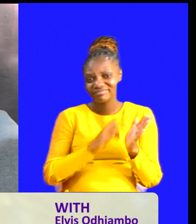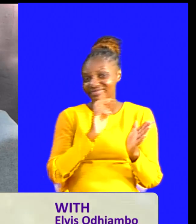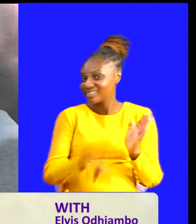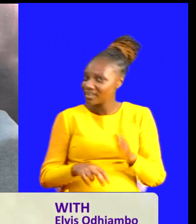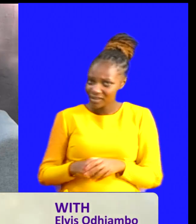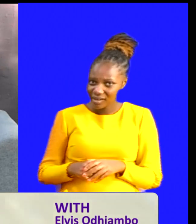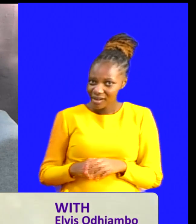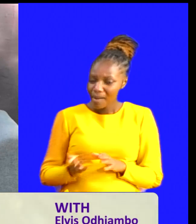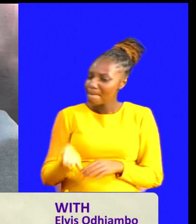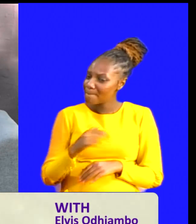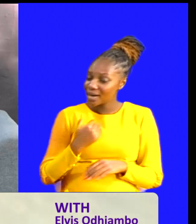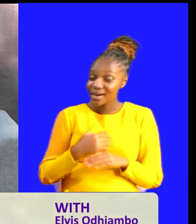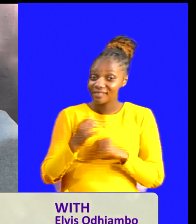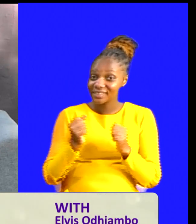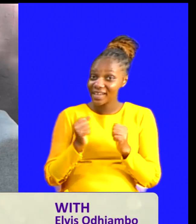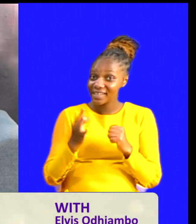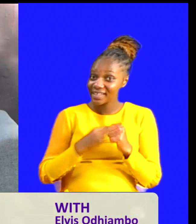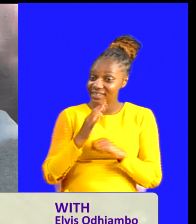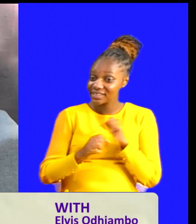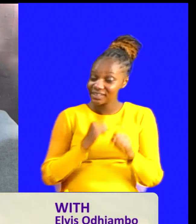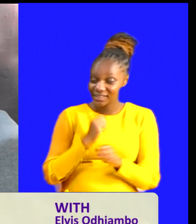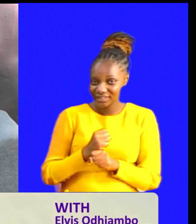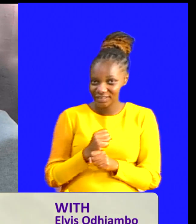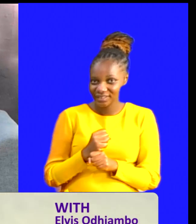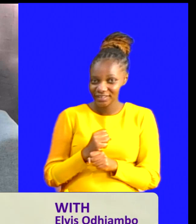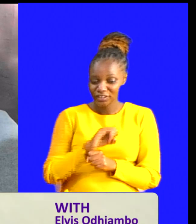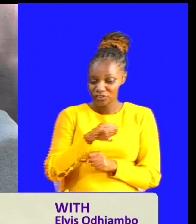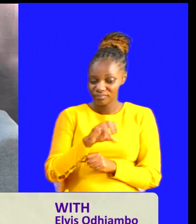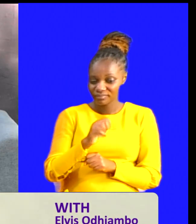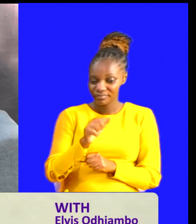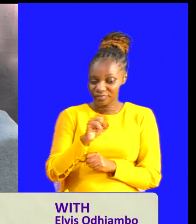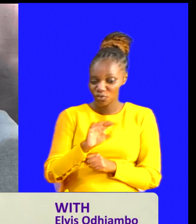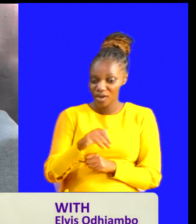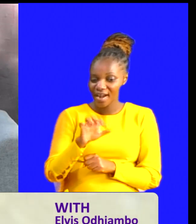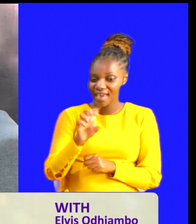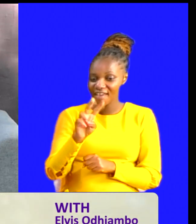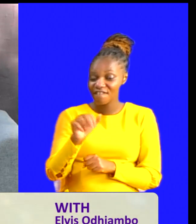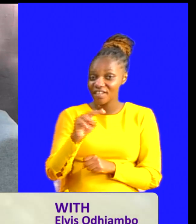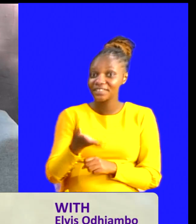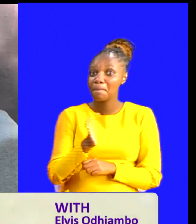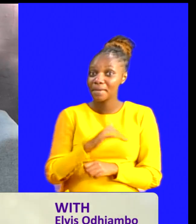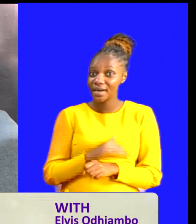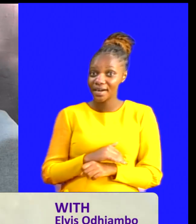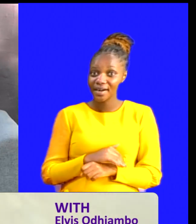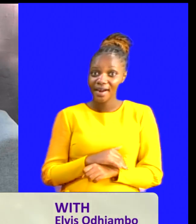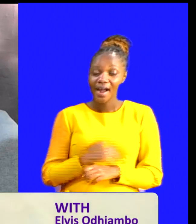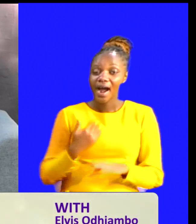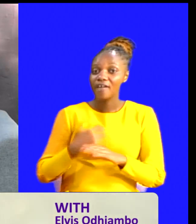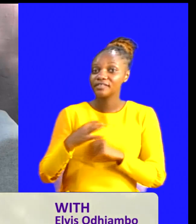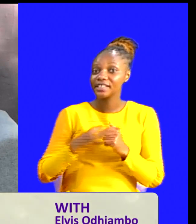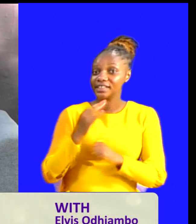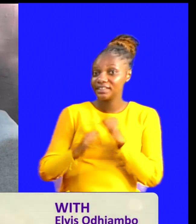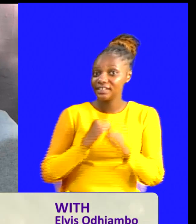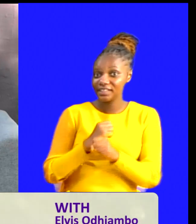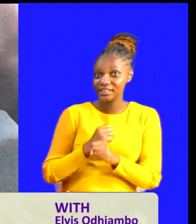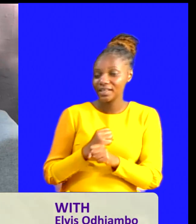years of being left out of living with Manchester United, came back, got a goal, but was ruled out